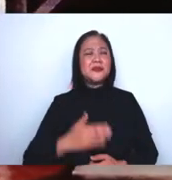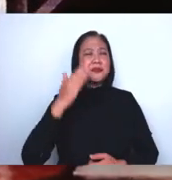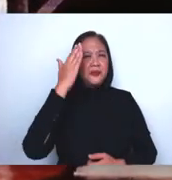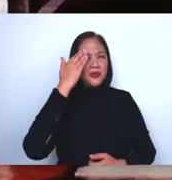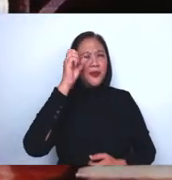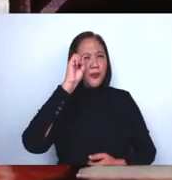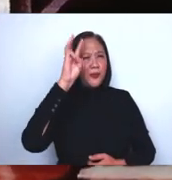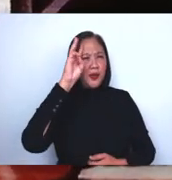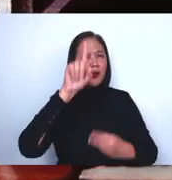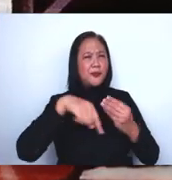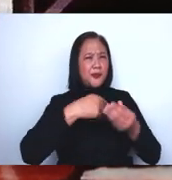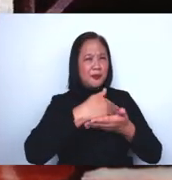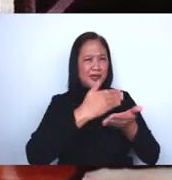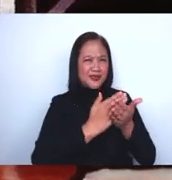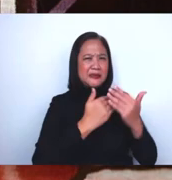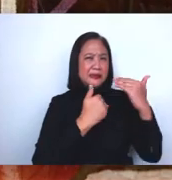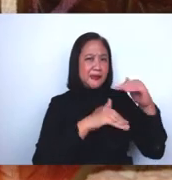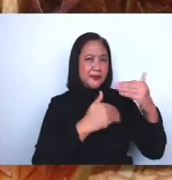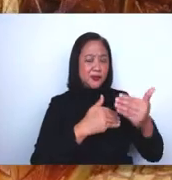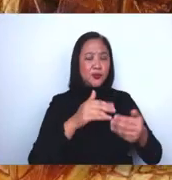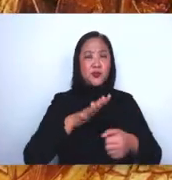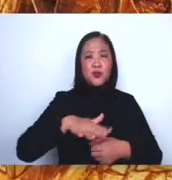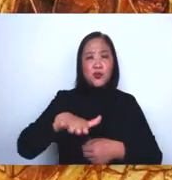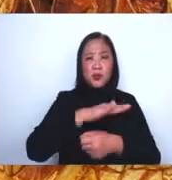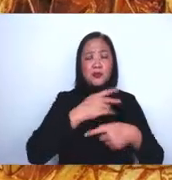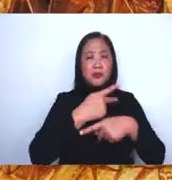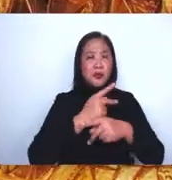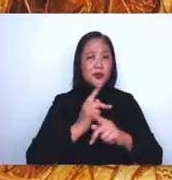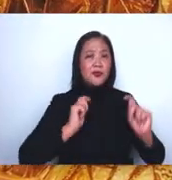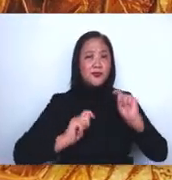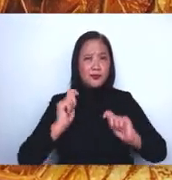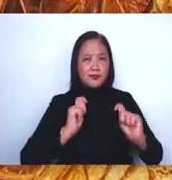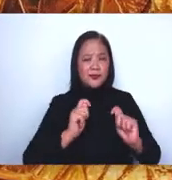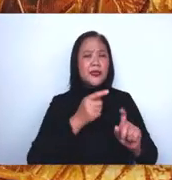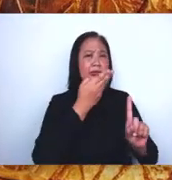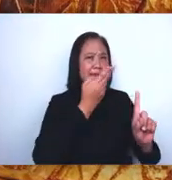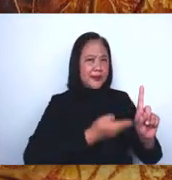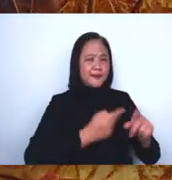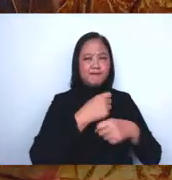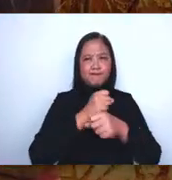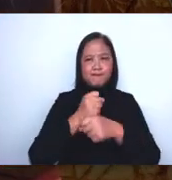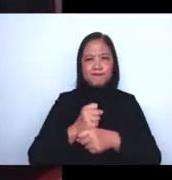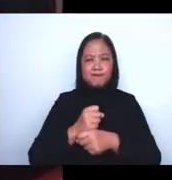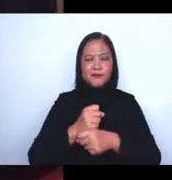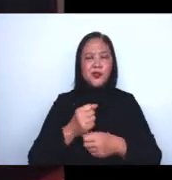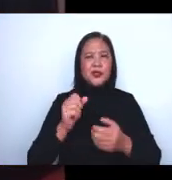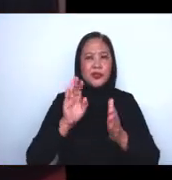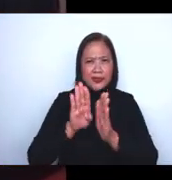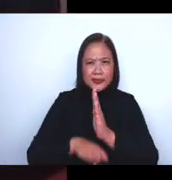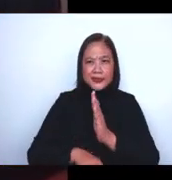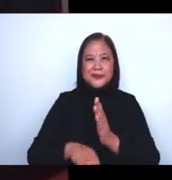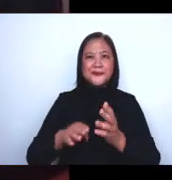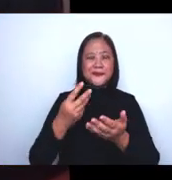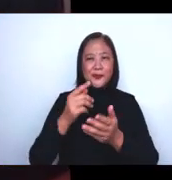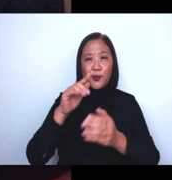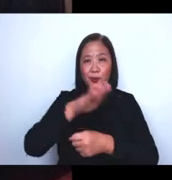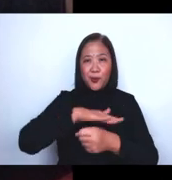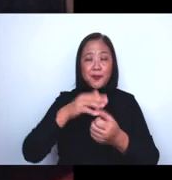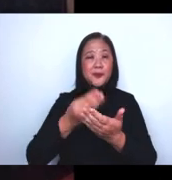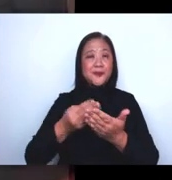budget limitations of local productions, he harnessed the design potential of inexpensive local